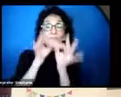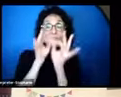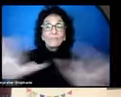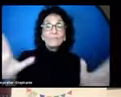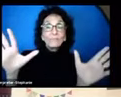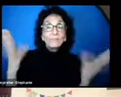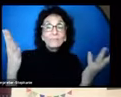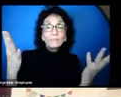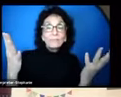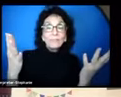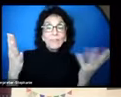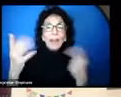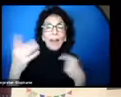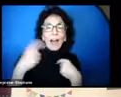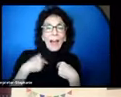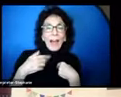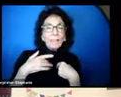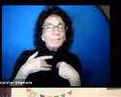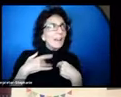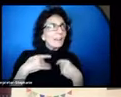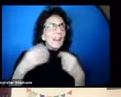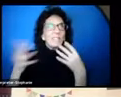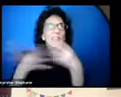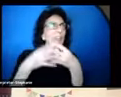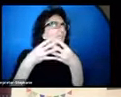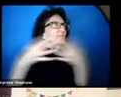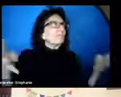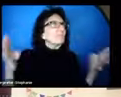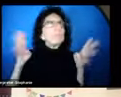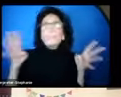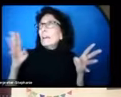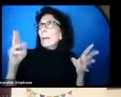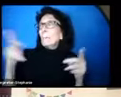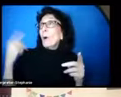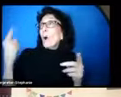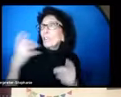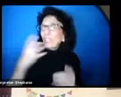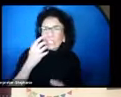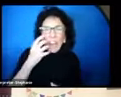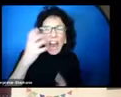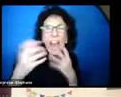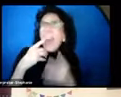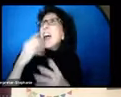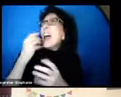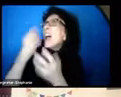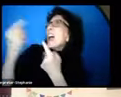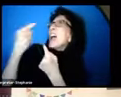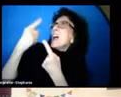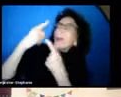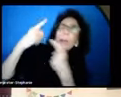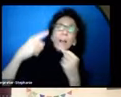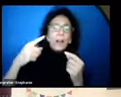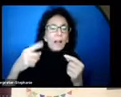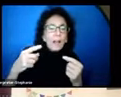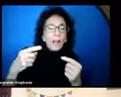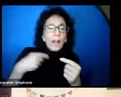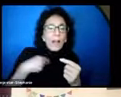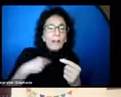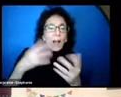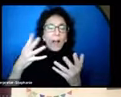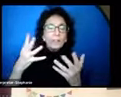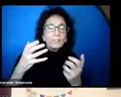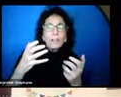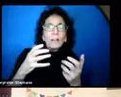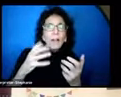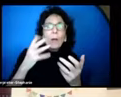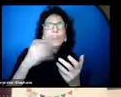was surrounded by these gates and just people screaming. And all I could think about was just ending my freaking life. And, you